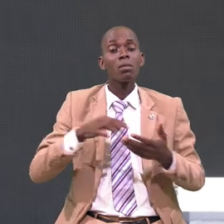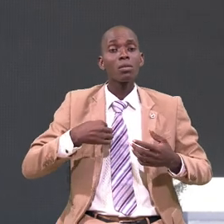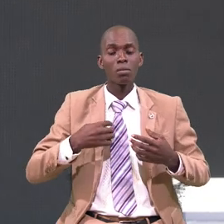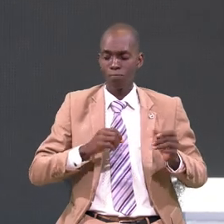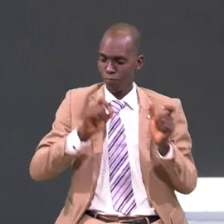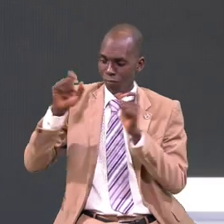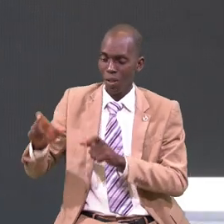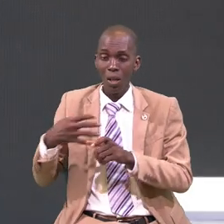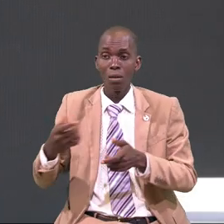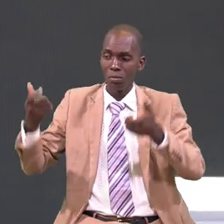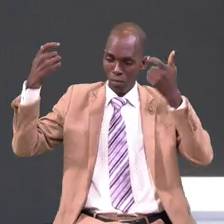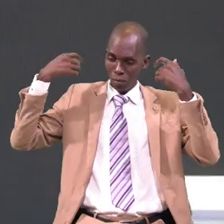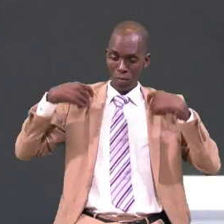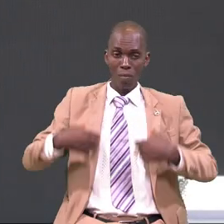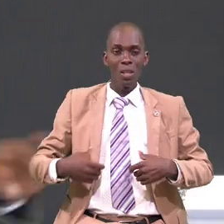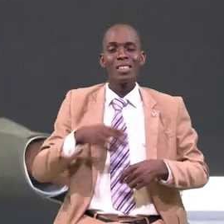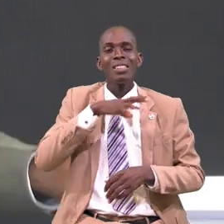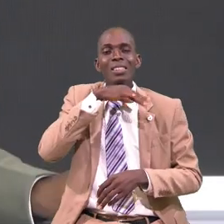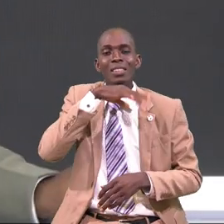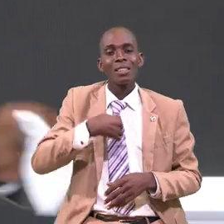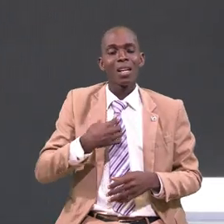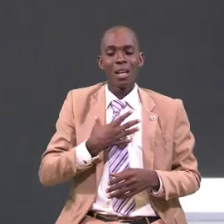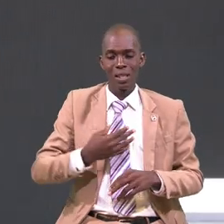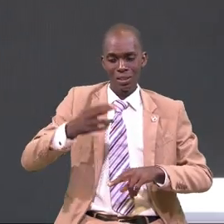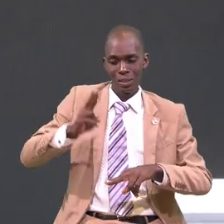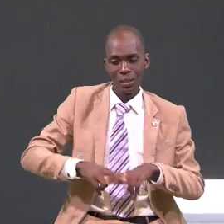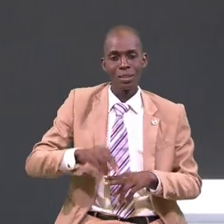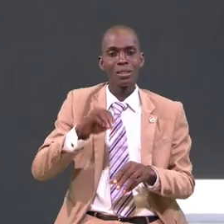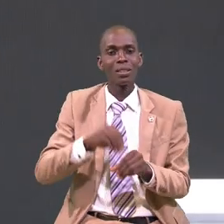and sat in ashes.